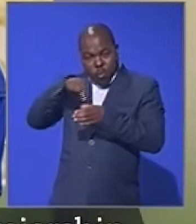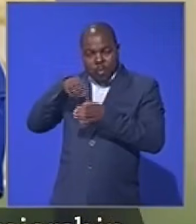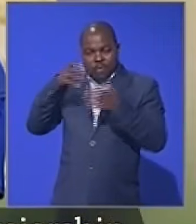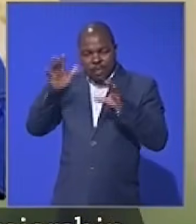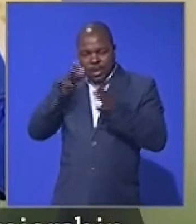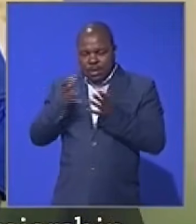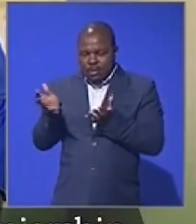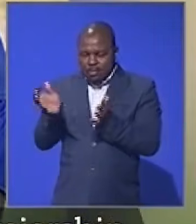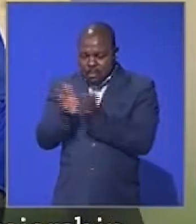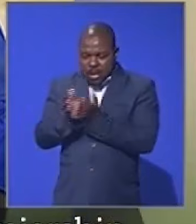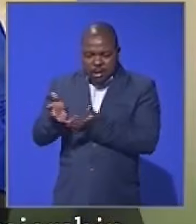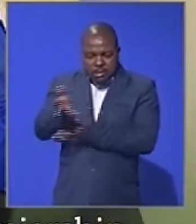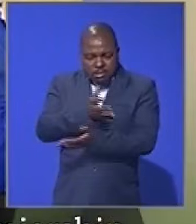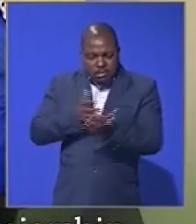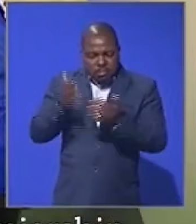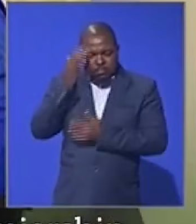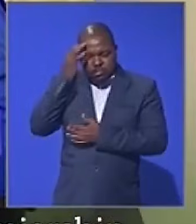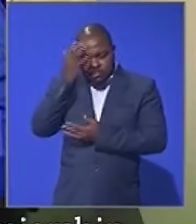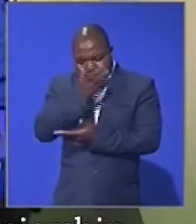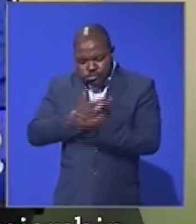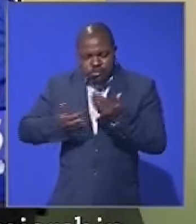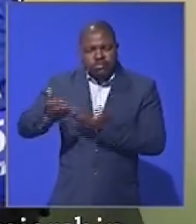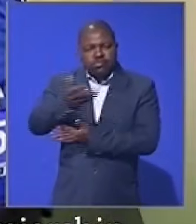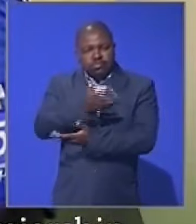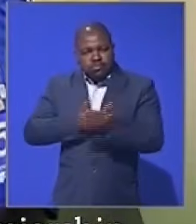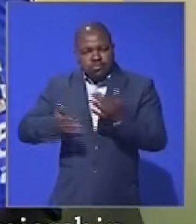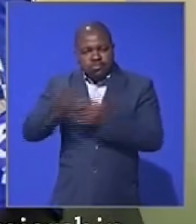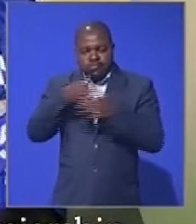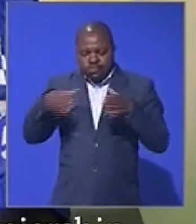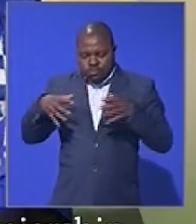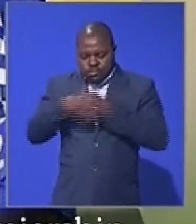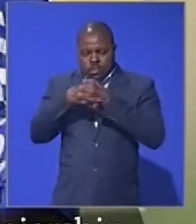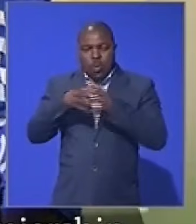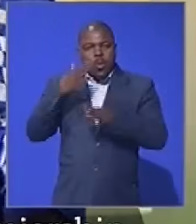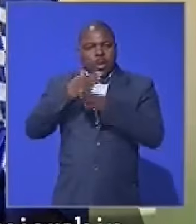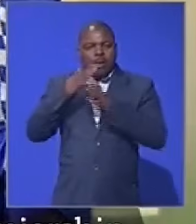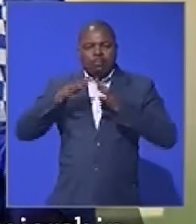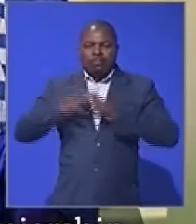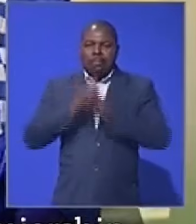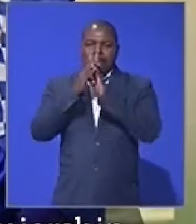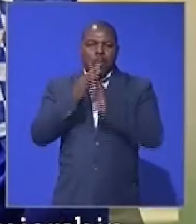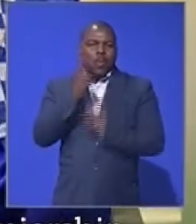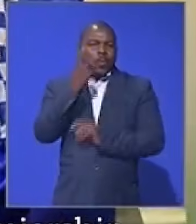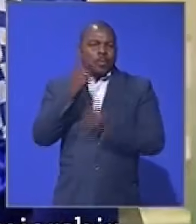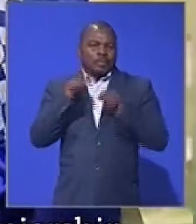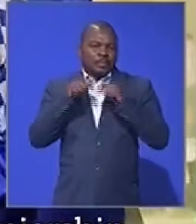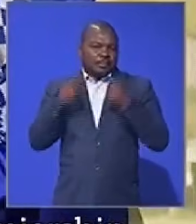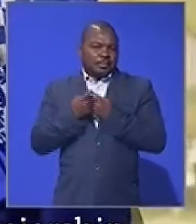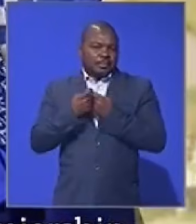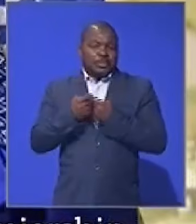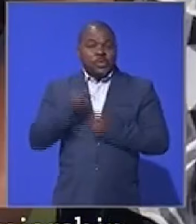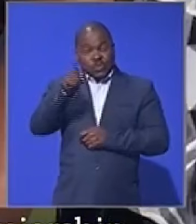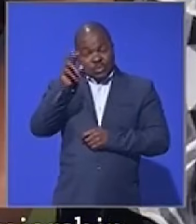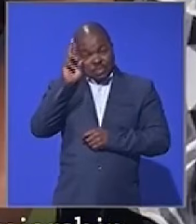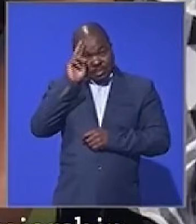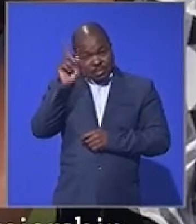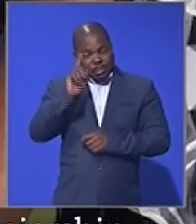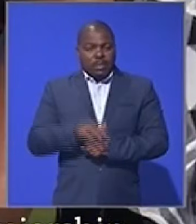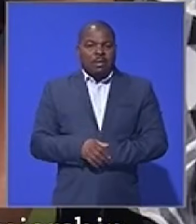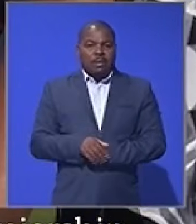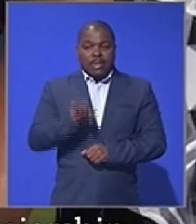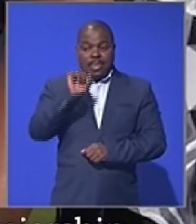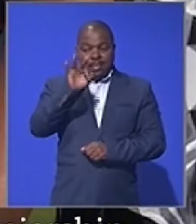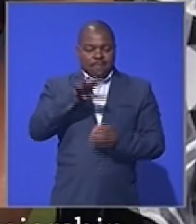kopantšha ditlhogo ba kgona go kopantšha menagano ya ba ngata e tee o tla kgona go lemoga ka metlhale mabaka gore ge be ka